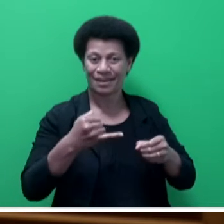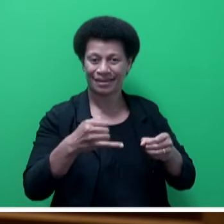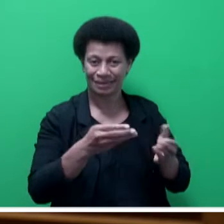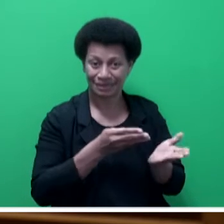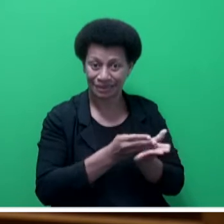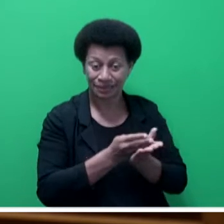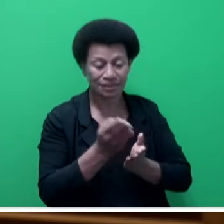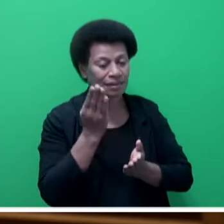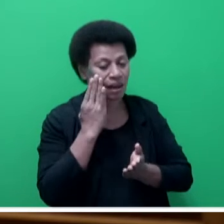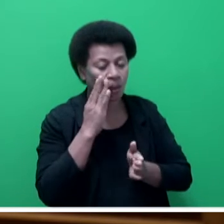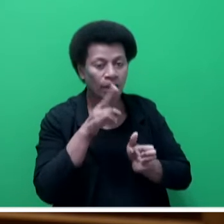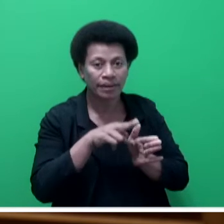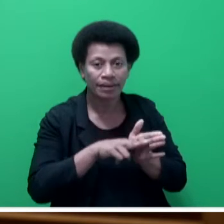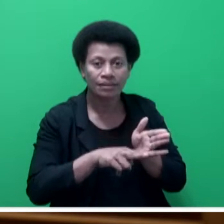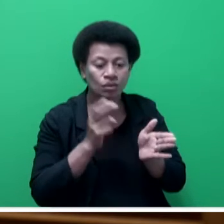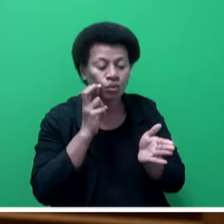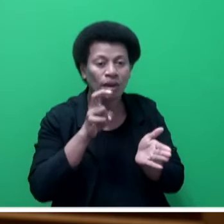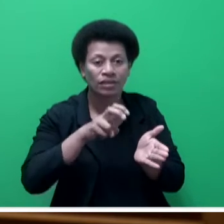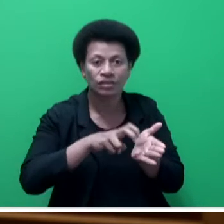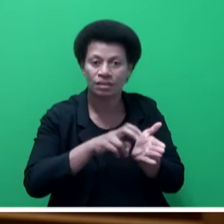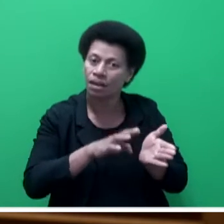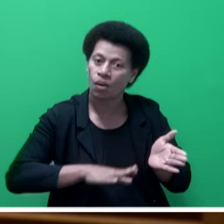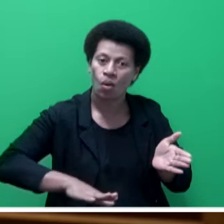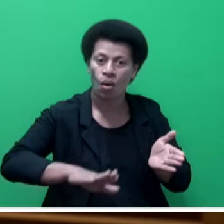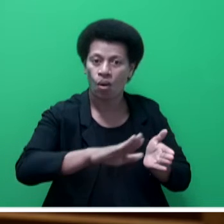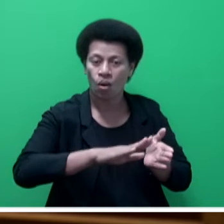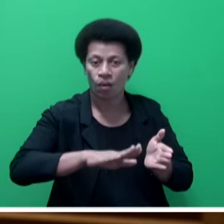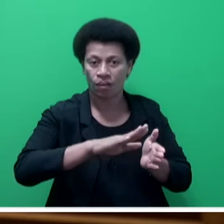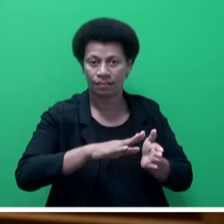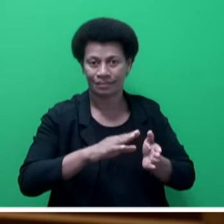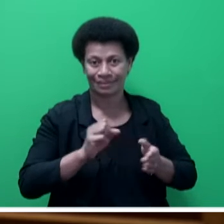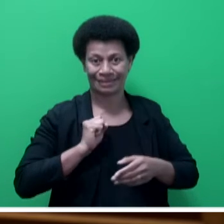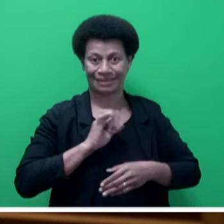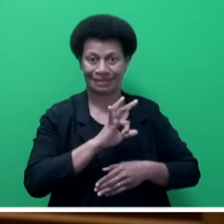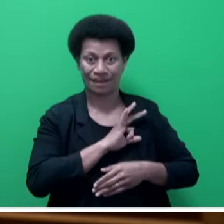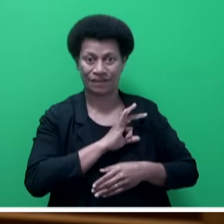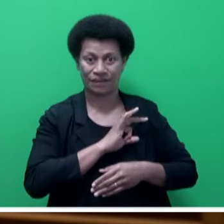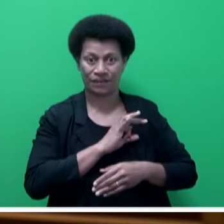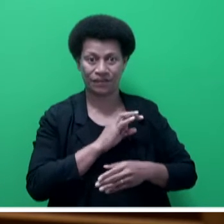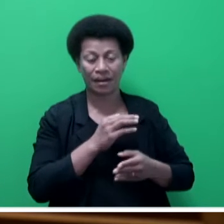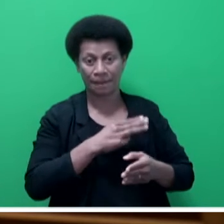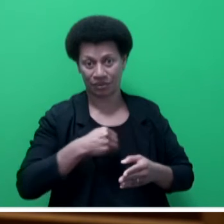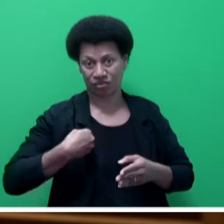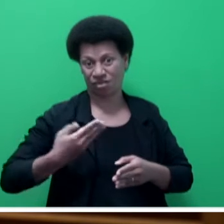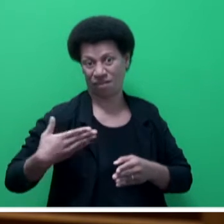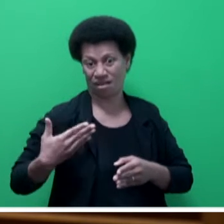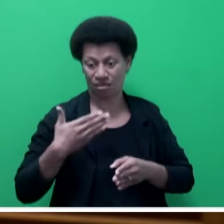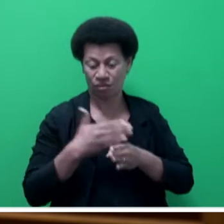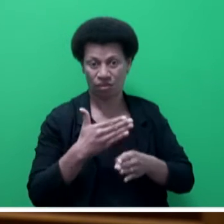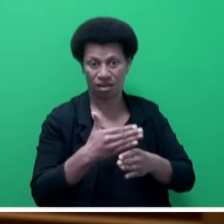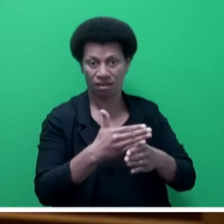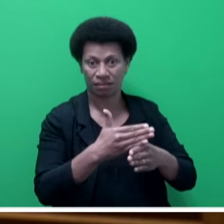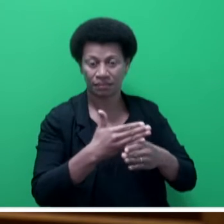awareness and register all the frontline workers and everybody else for when the next batches of vaccines are made available, sir. In terms of